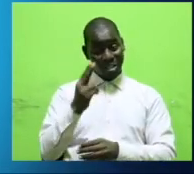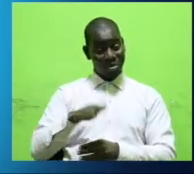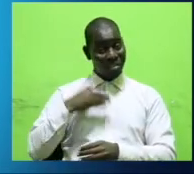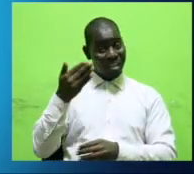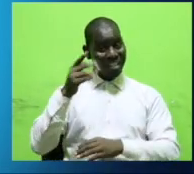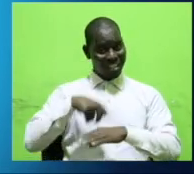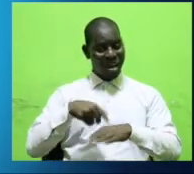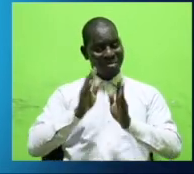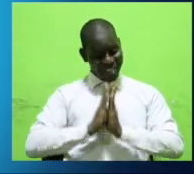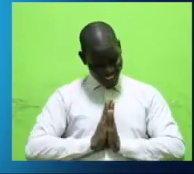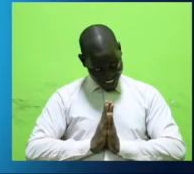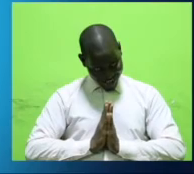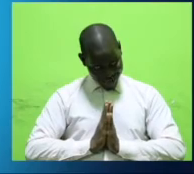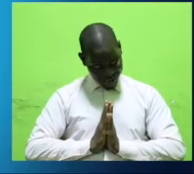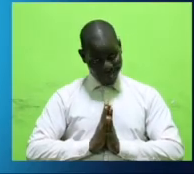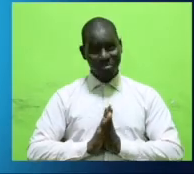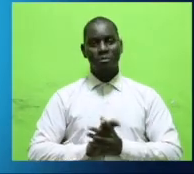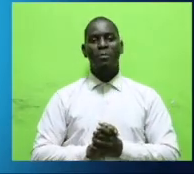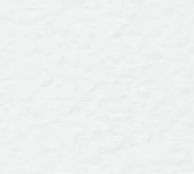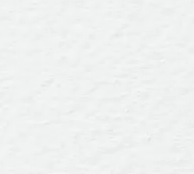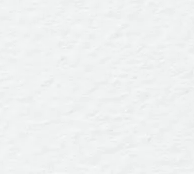See you next time, and thank you.